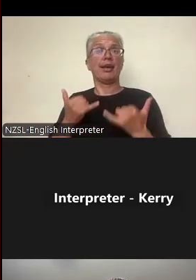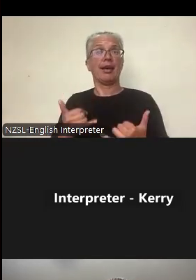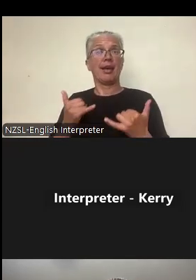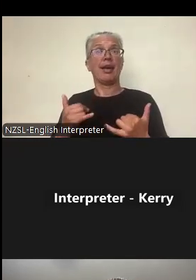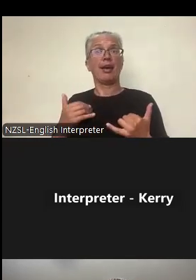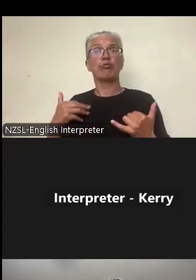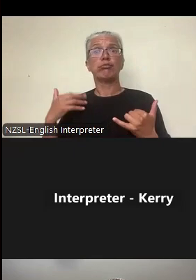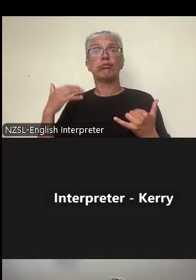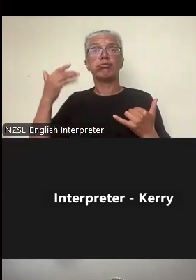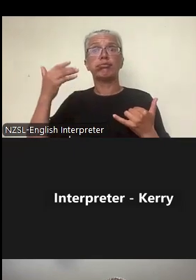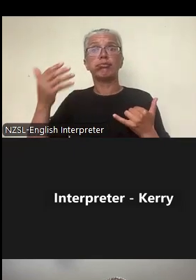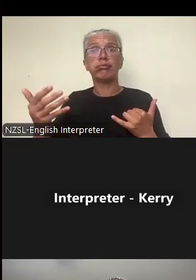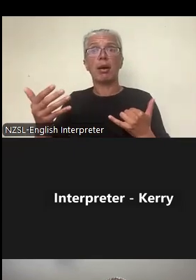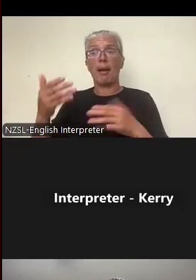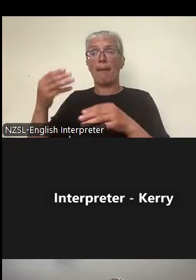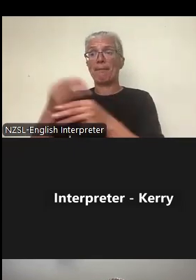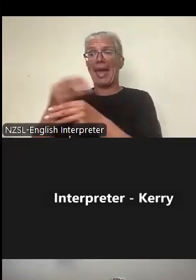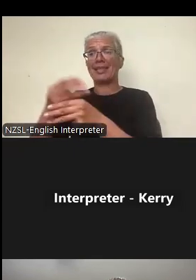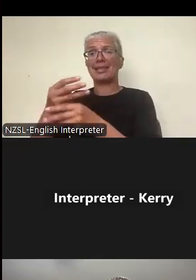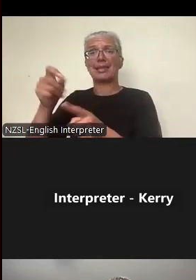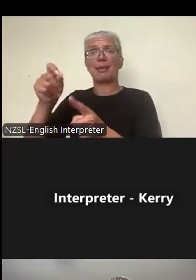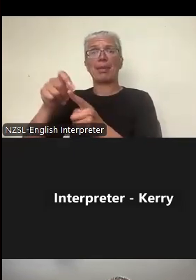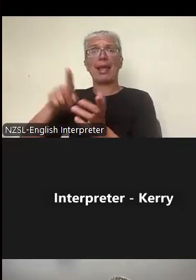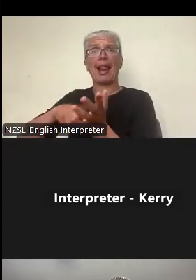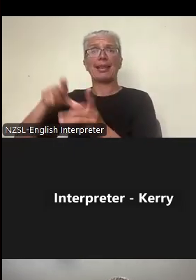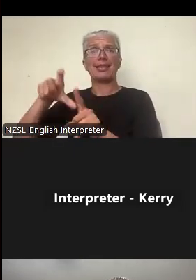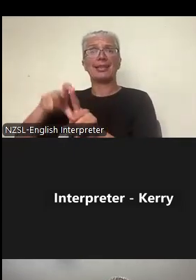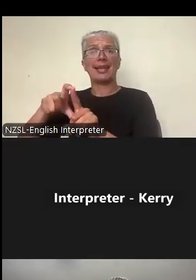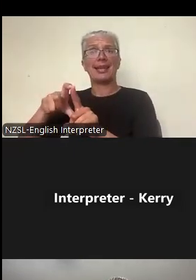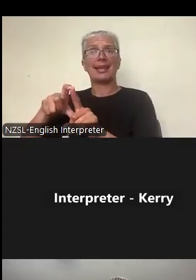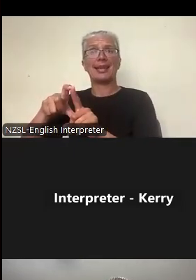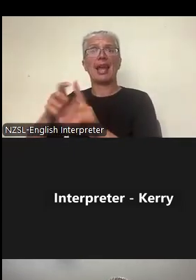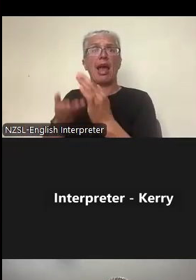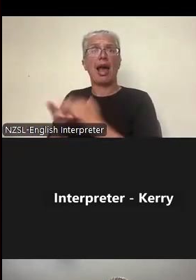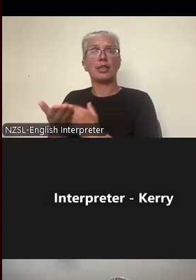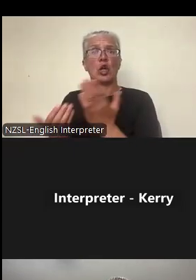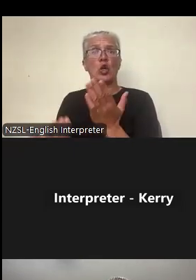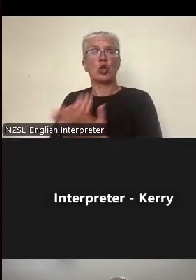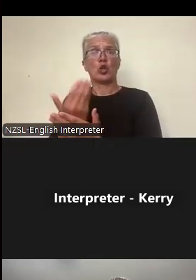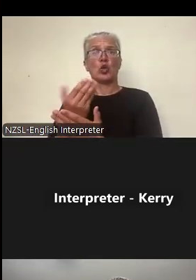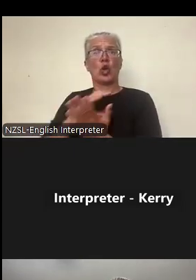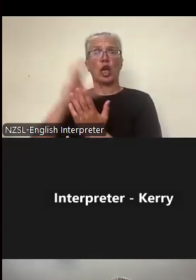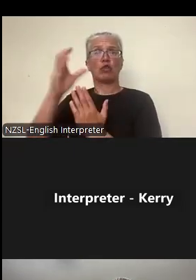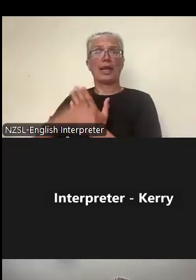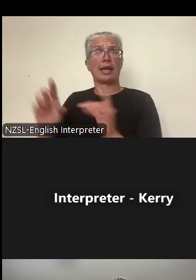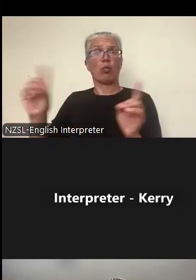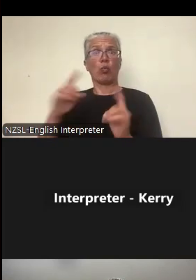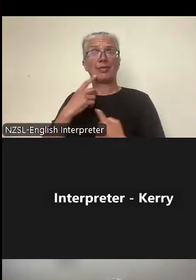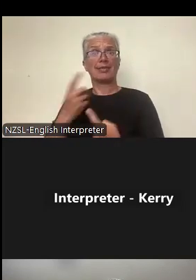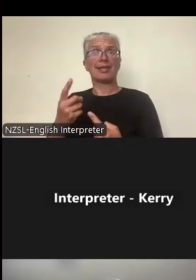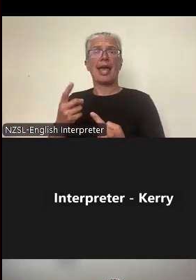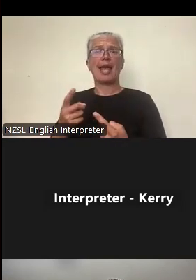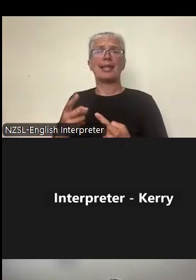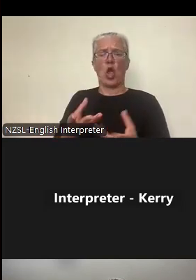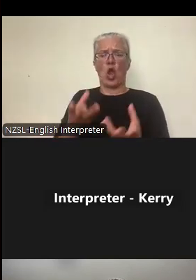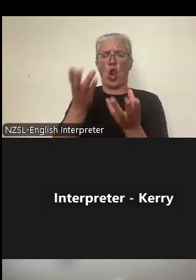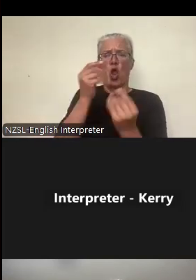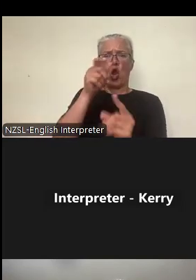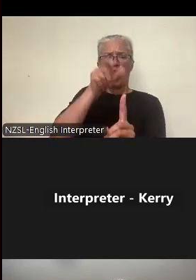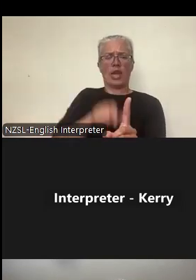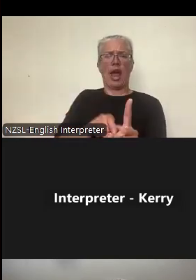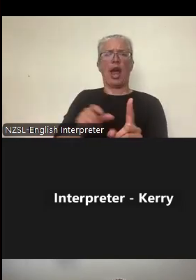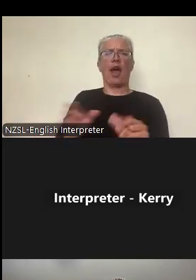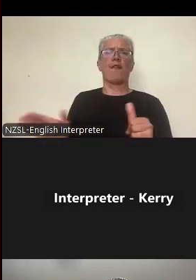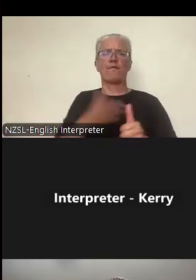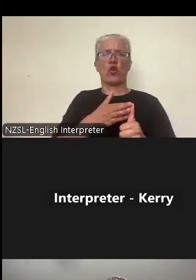on maths PLD with the new curriculum with the Learner First. So you'll notice there that